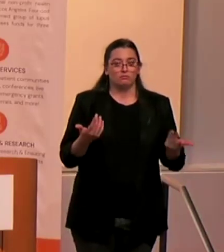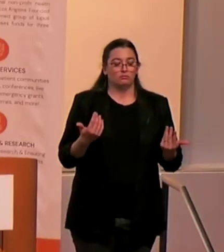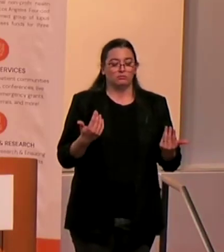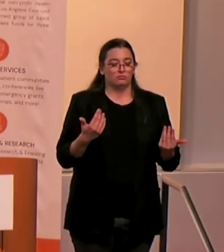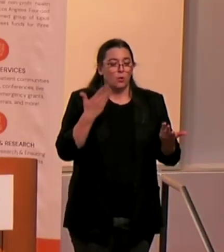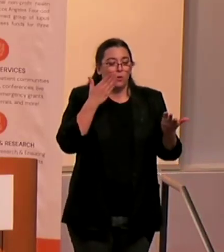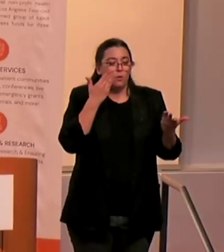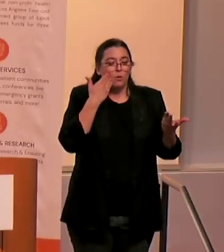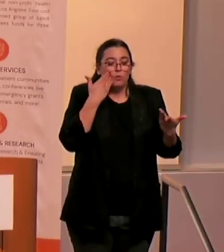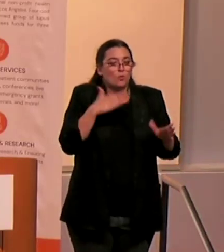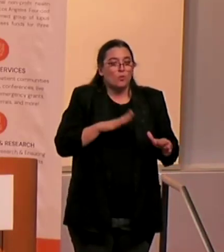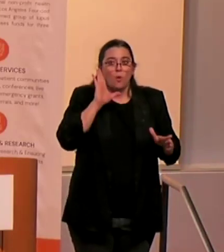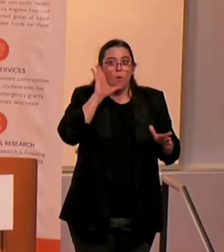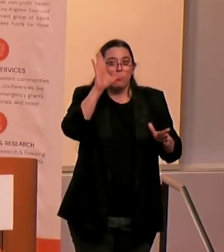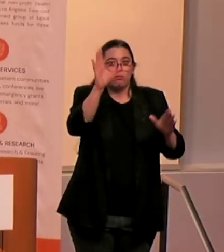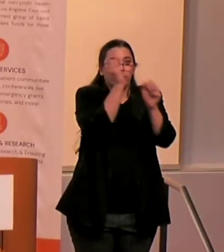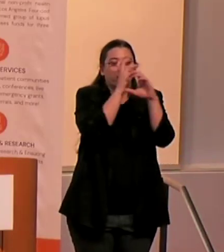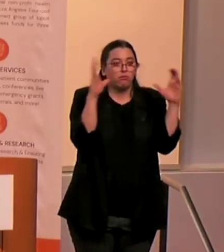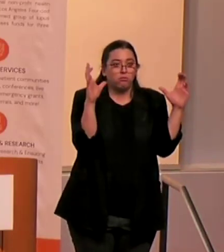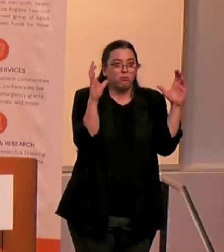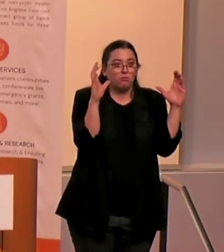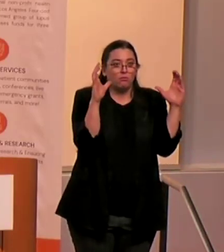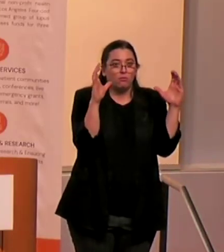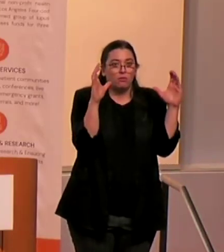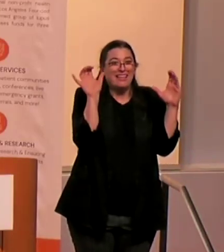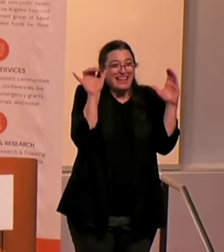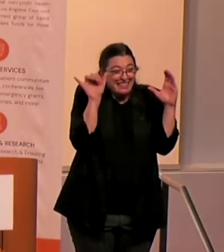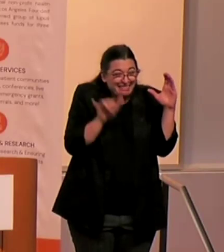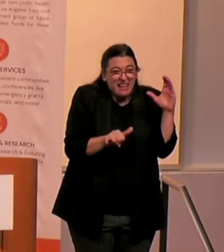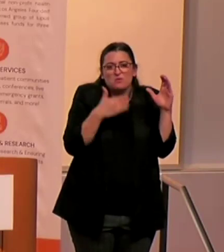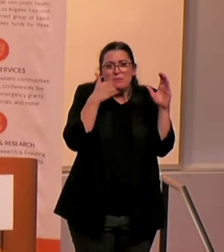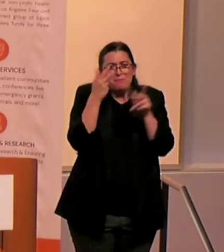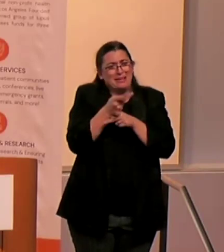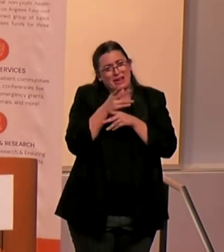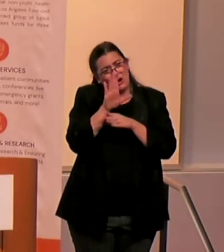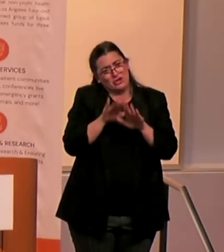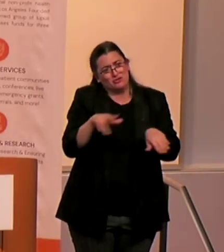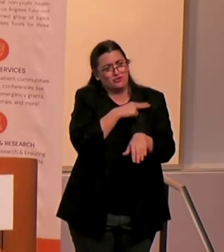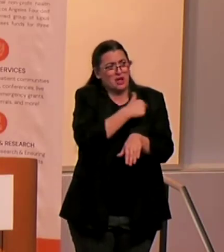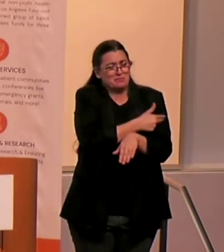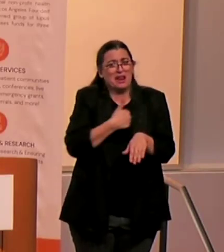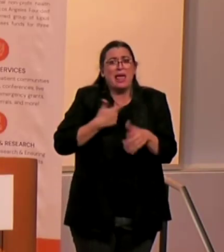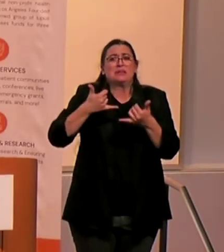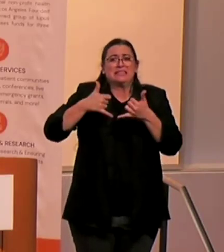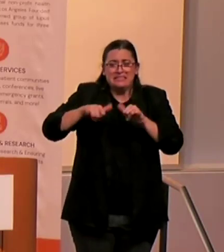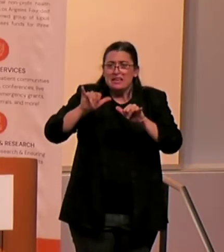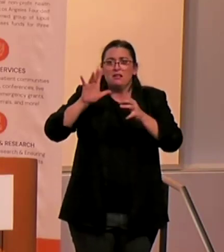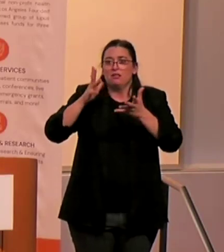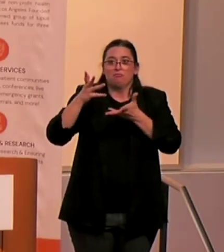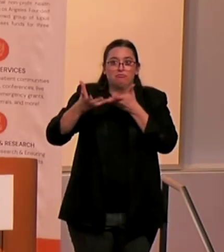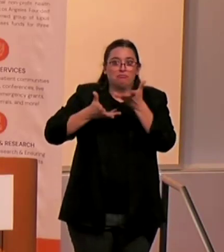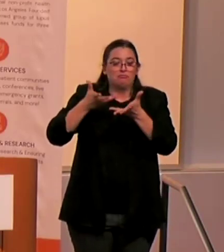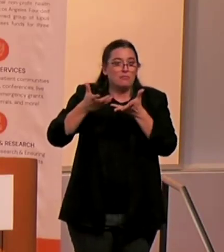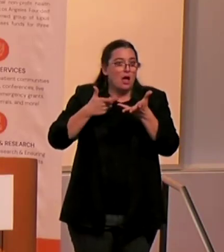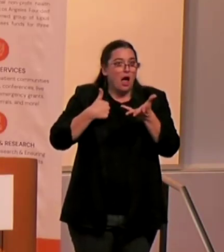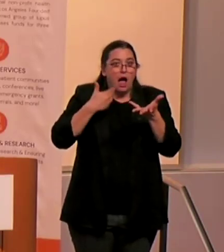who knows what would have happened, because that happened within the best care at Children's Hospital. If I was still sitting at home, I don't know